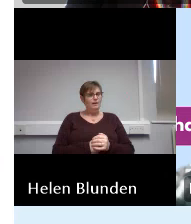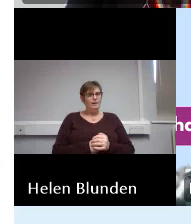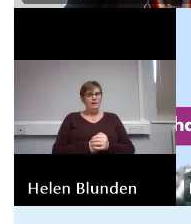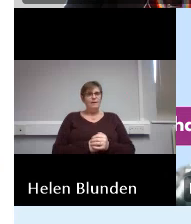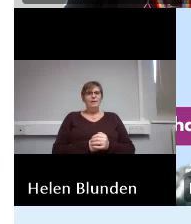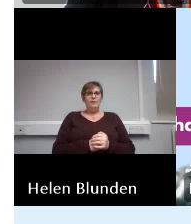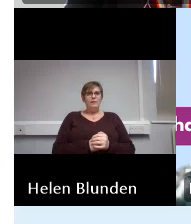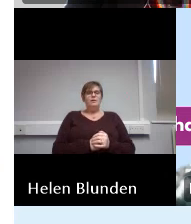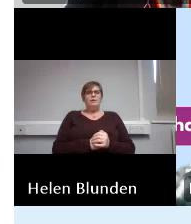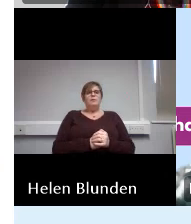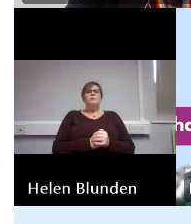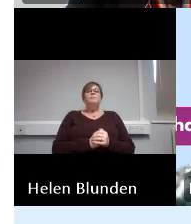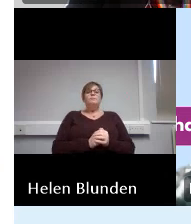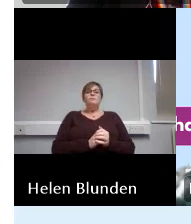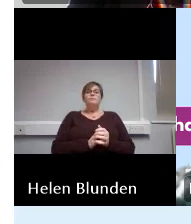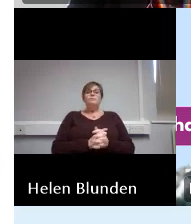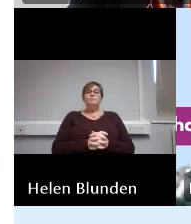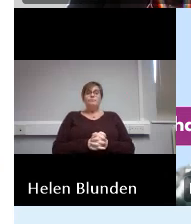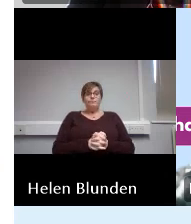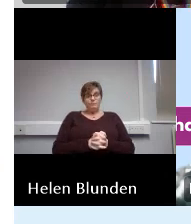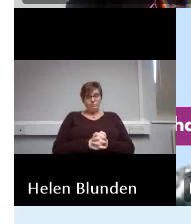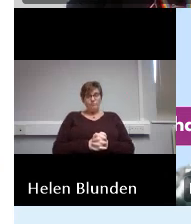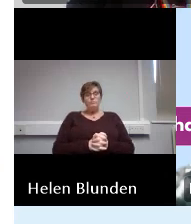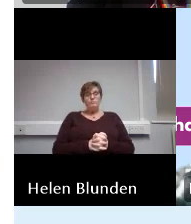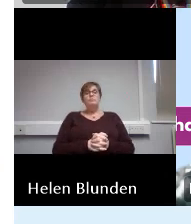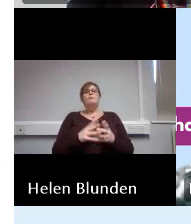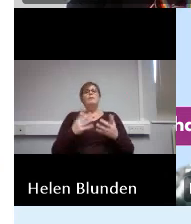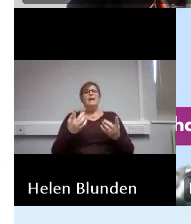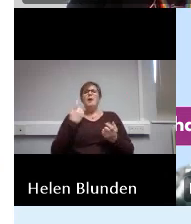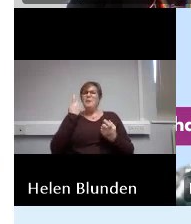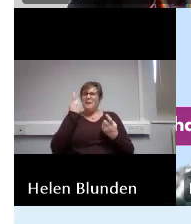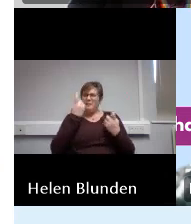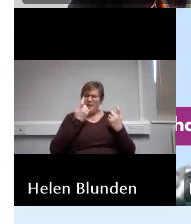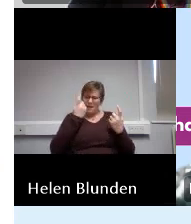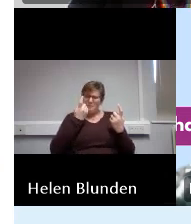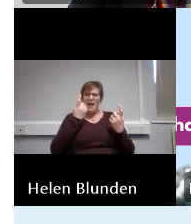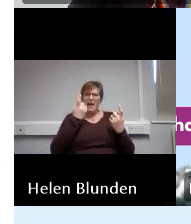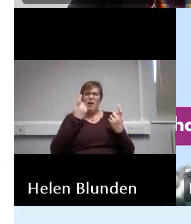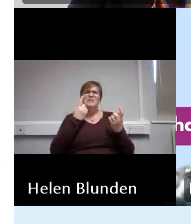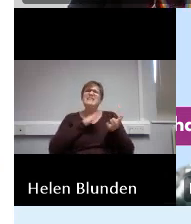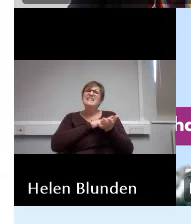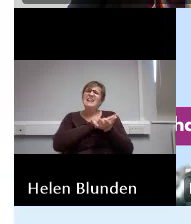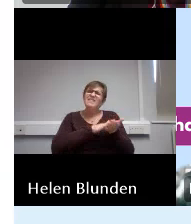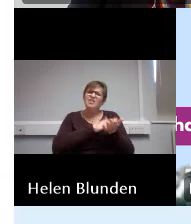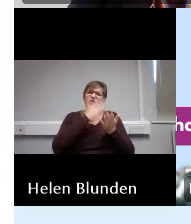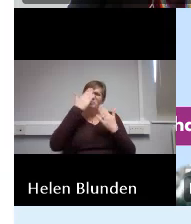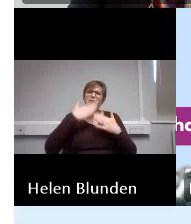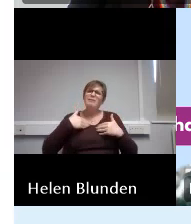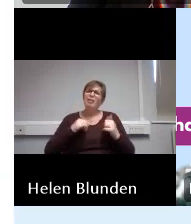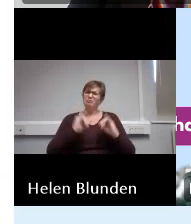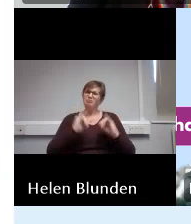Thank you. So we'll move on now to thinking a bit more about the definitions of mental health